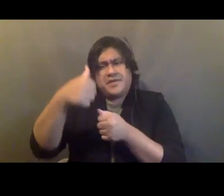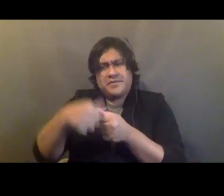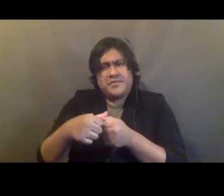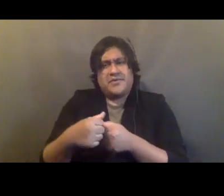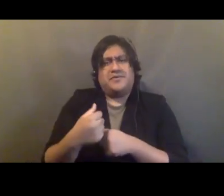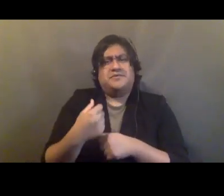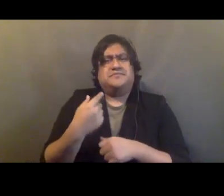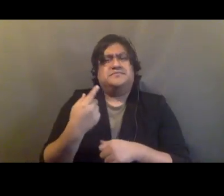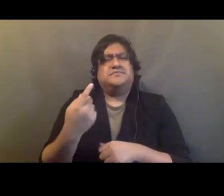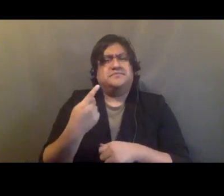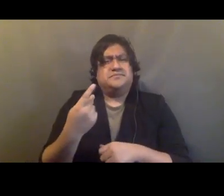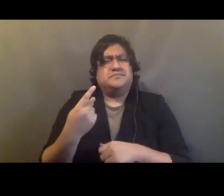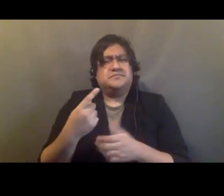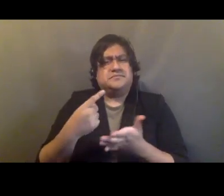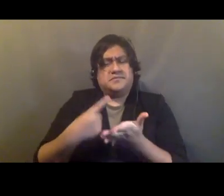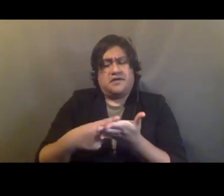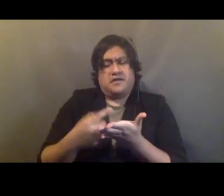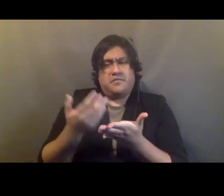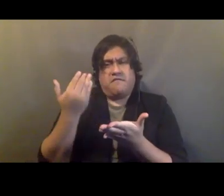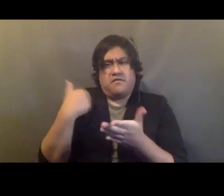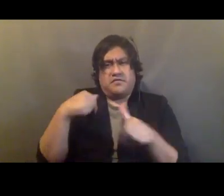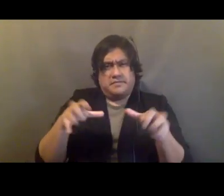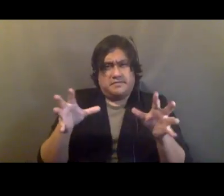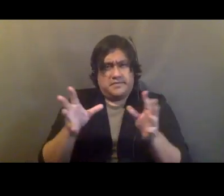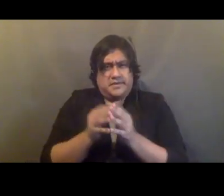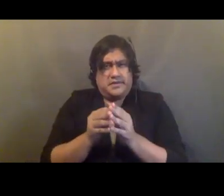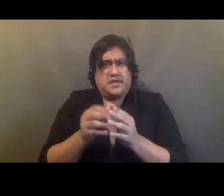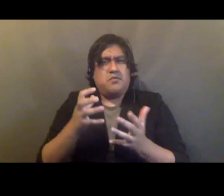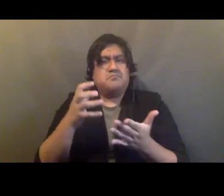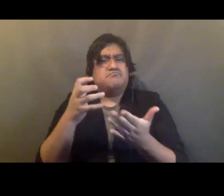before this meeting, we wanted to have a moment